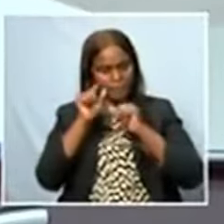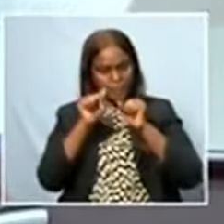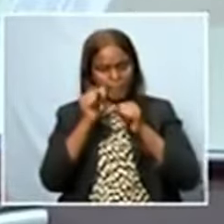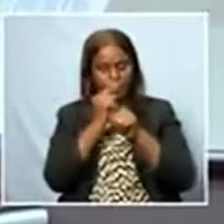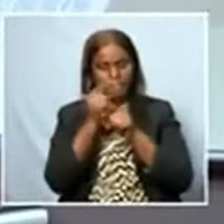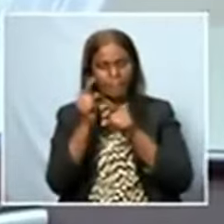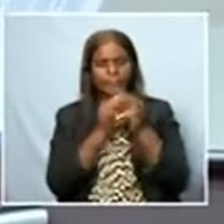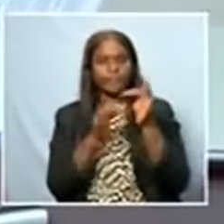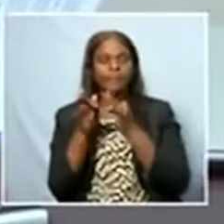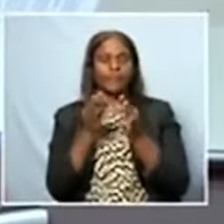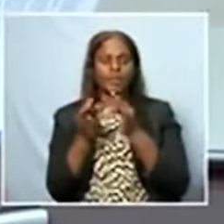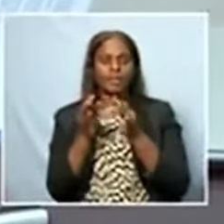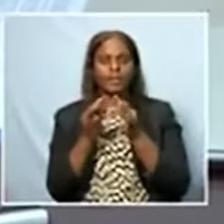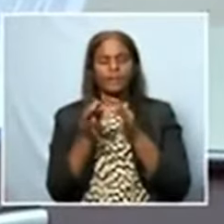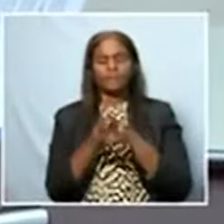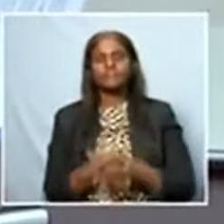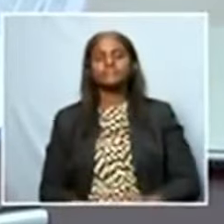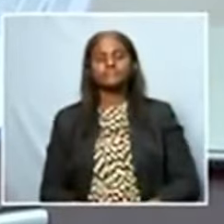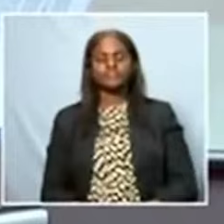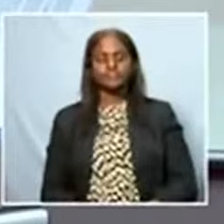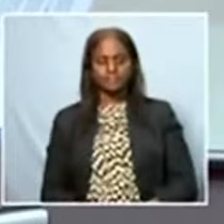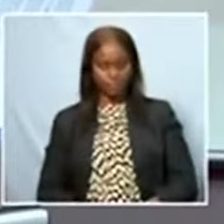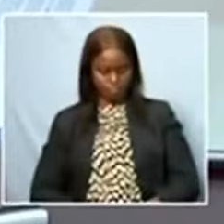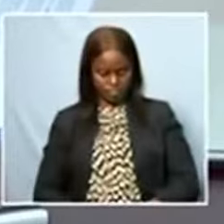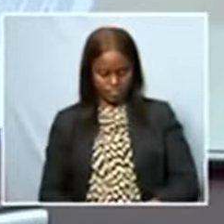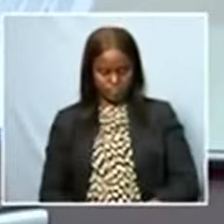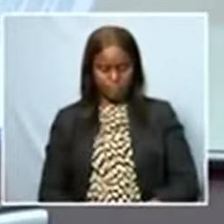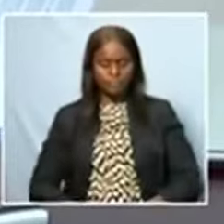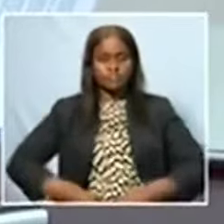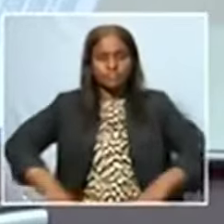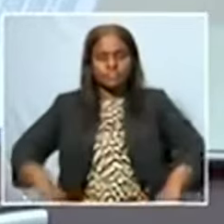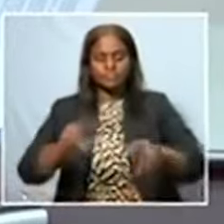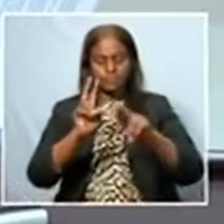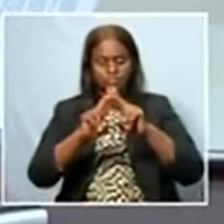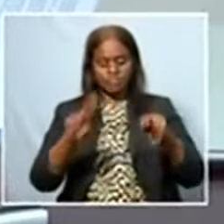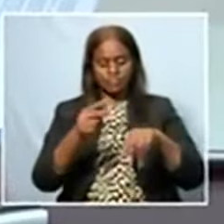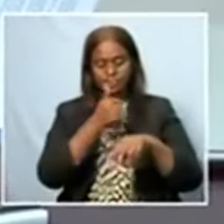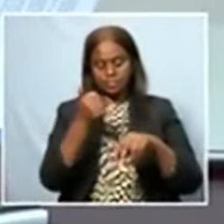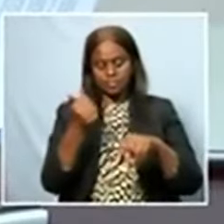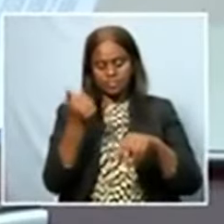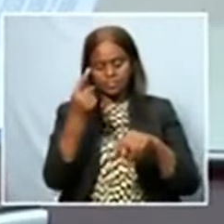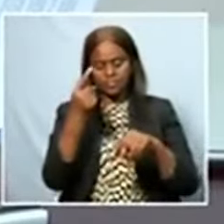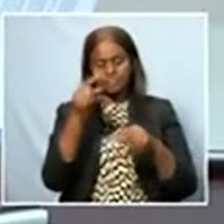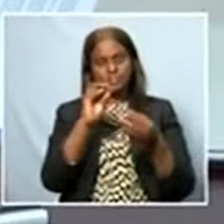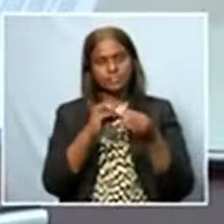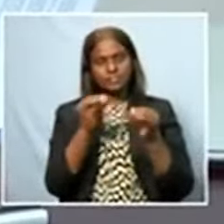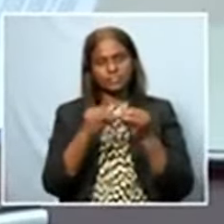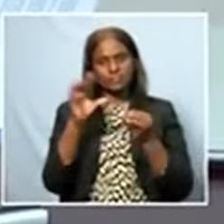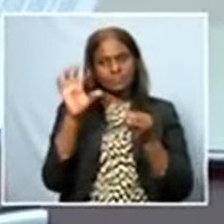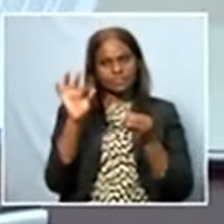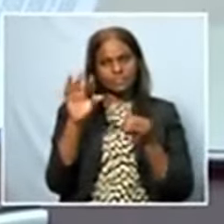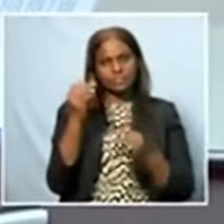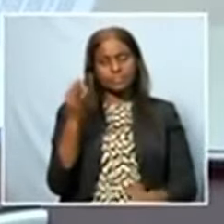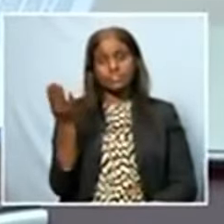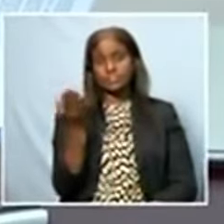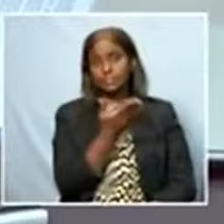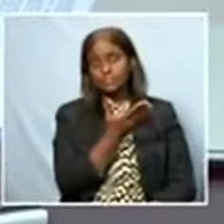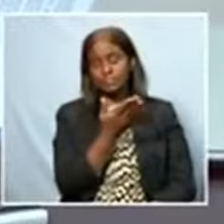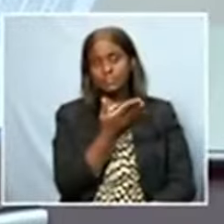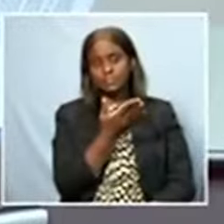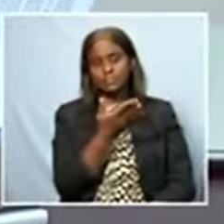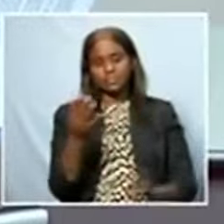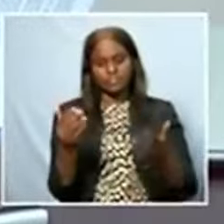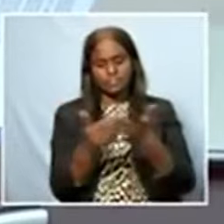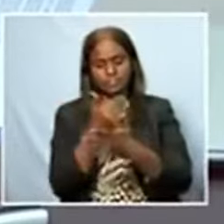amplify on. Chair, the other one probably is the clause 9 of a